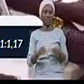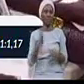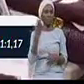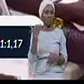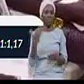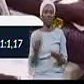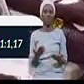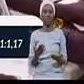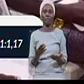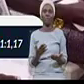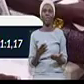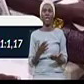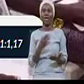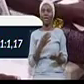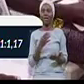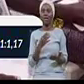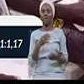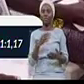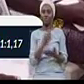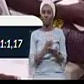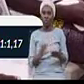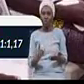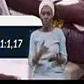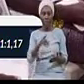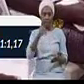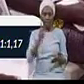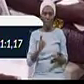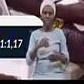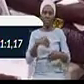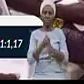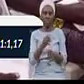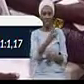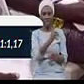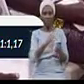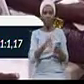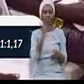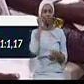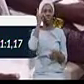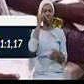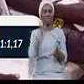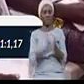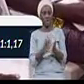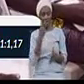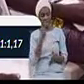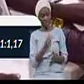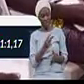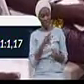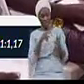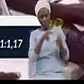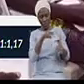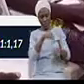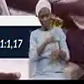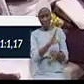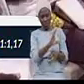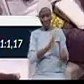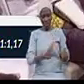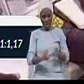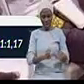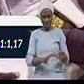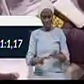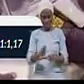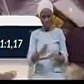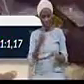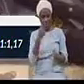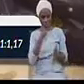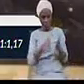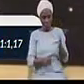David and make him to understand, look at your action and look at what your action has produced. And now he tells